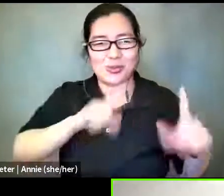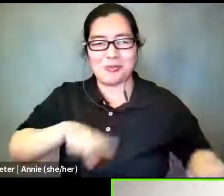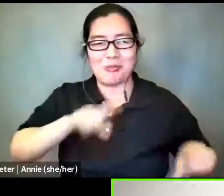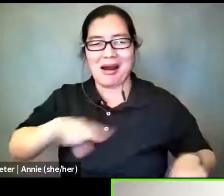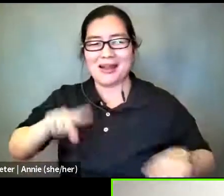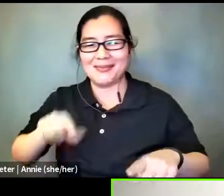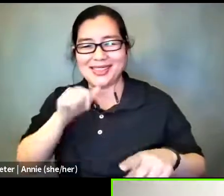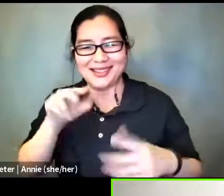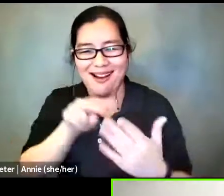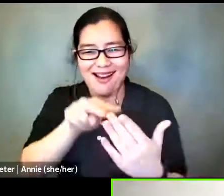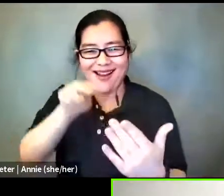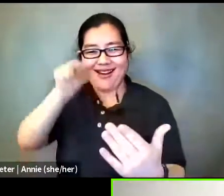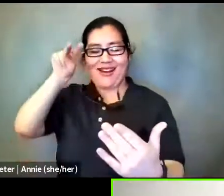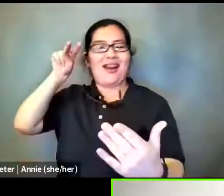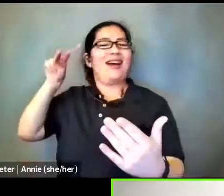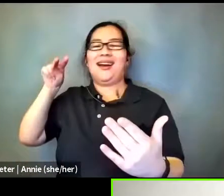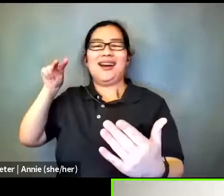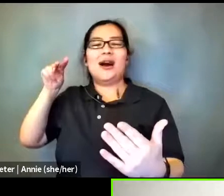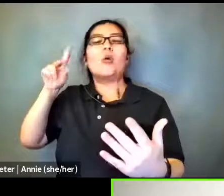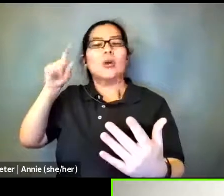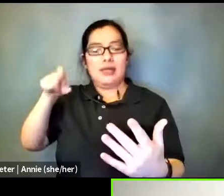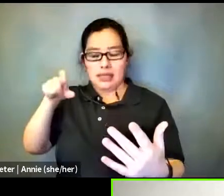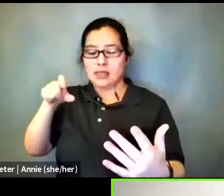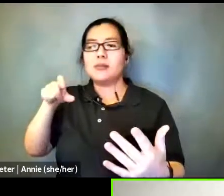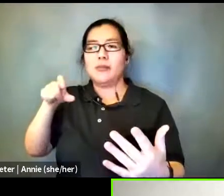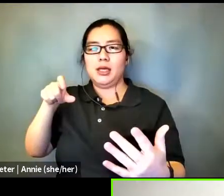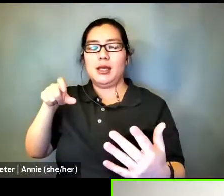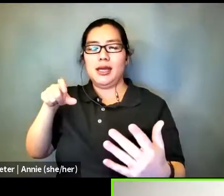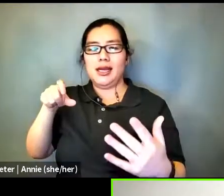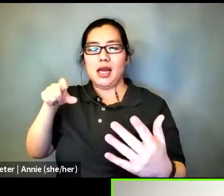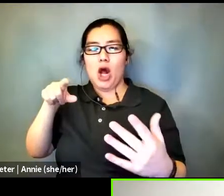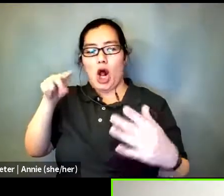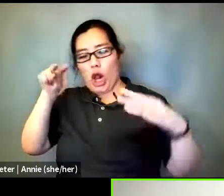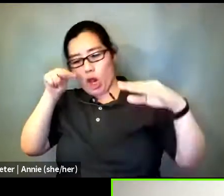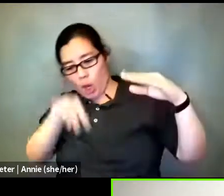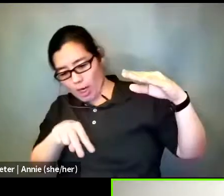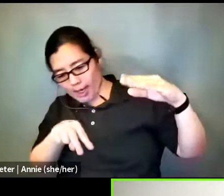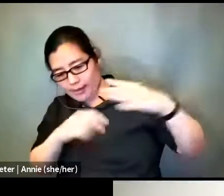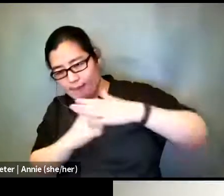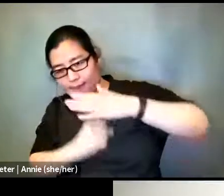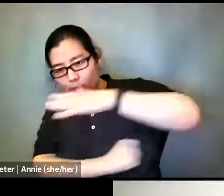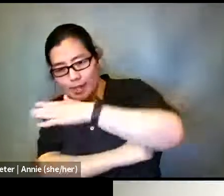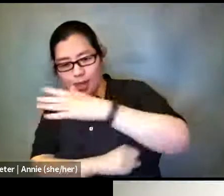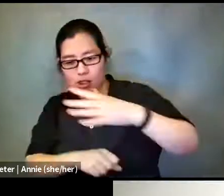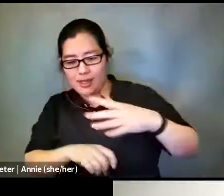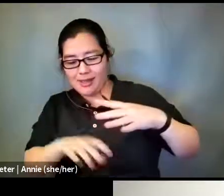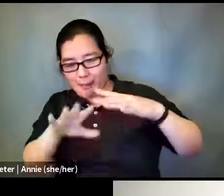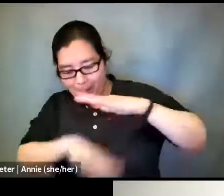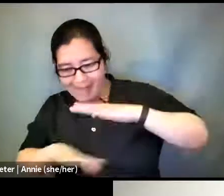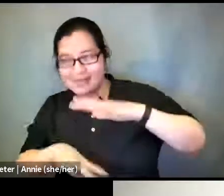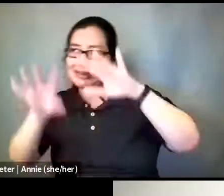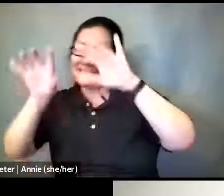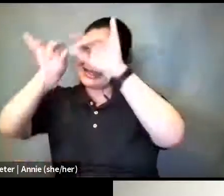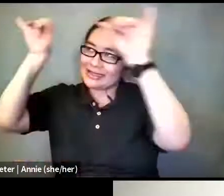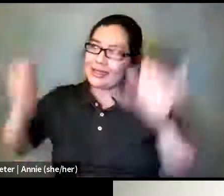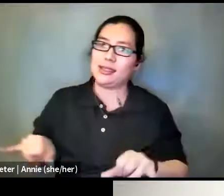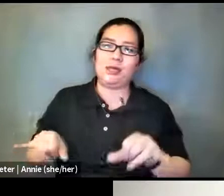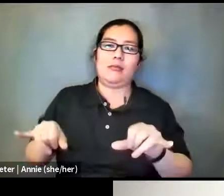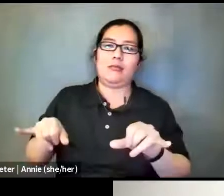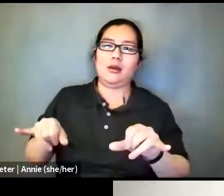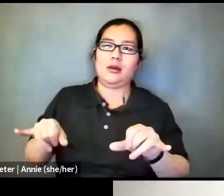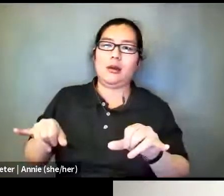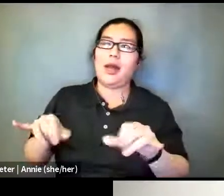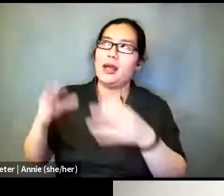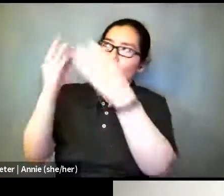way when we need to be fixing some fundamental challenges that we're having. Yeah. I mean, I